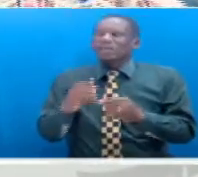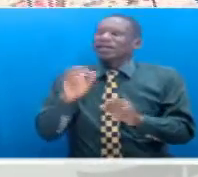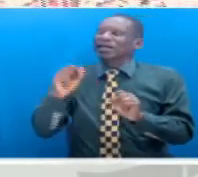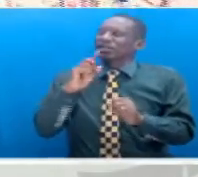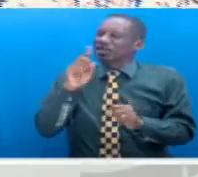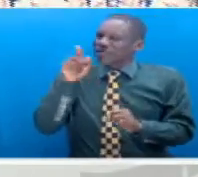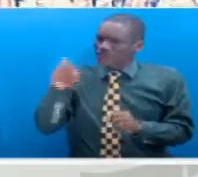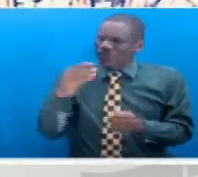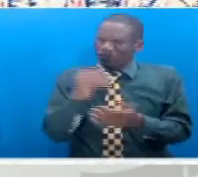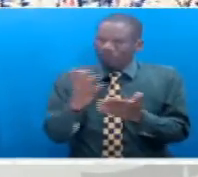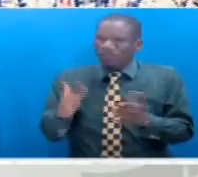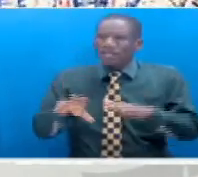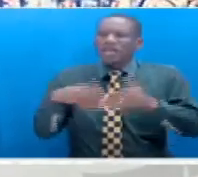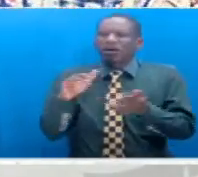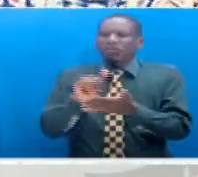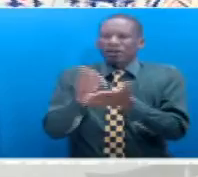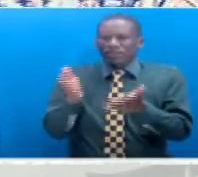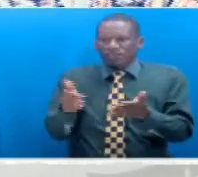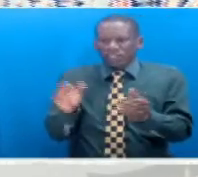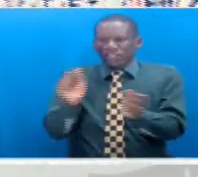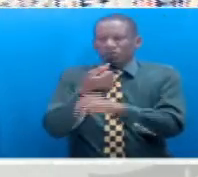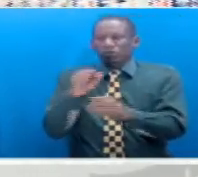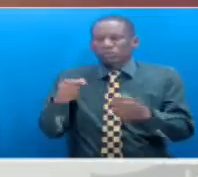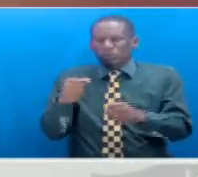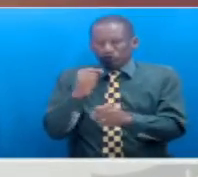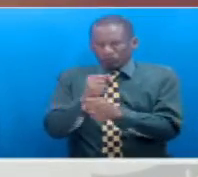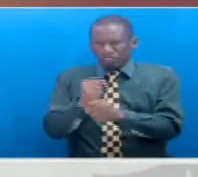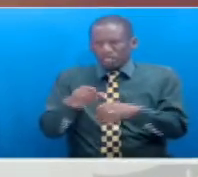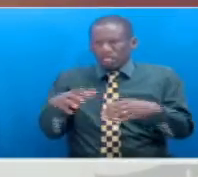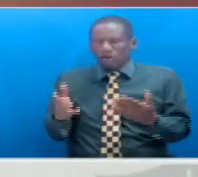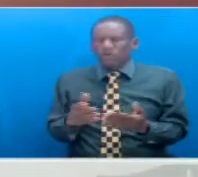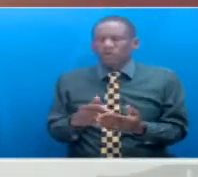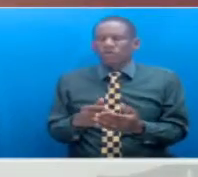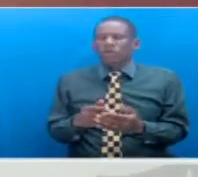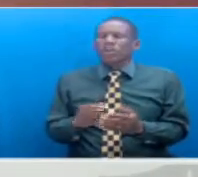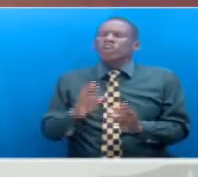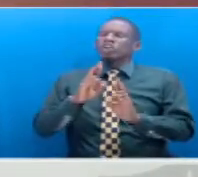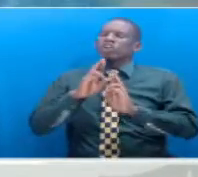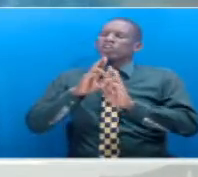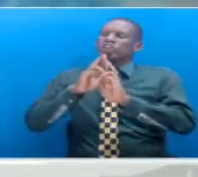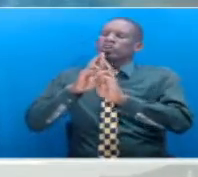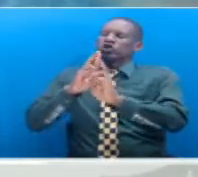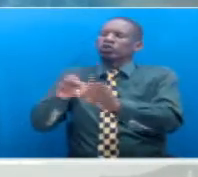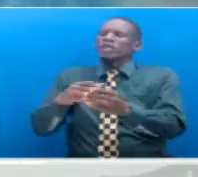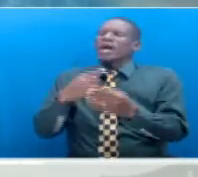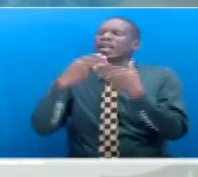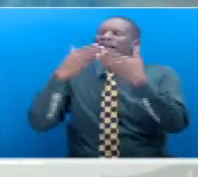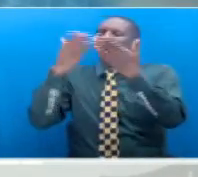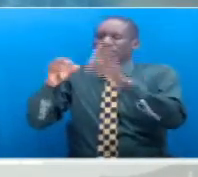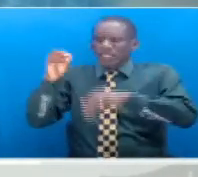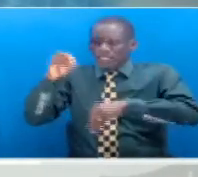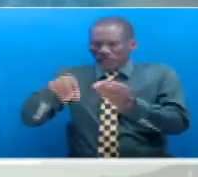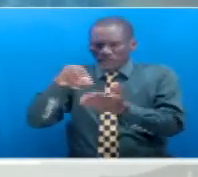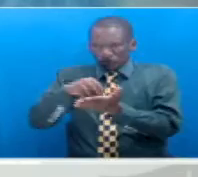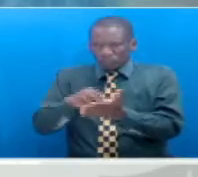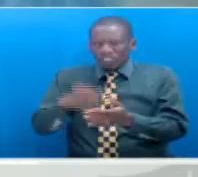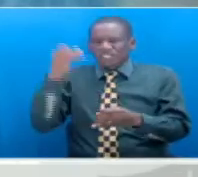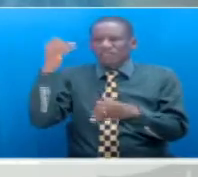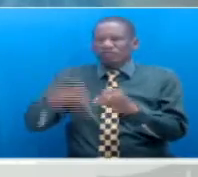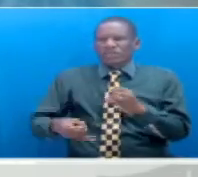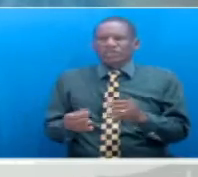you how that thing cannot happen. Results announced at the polling station is